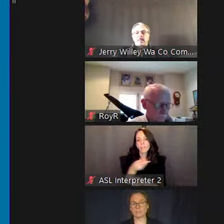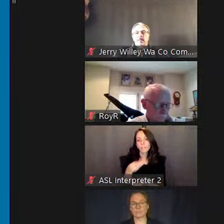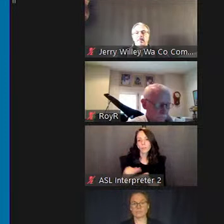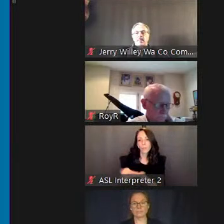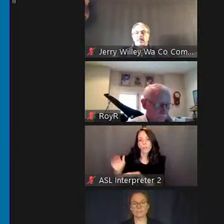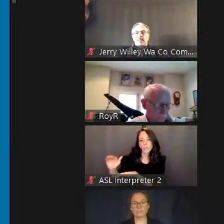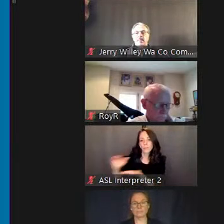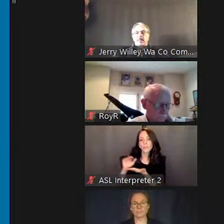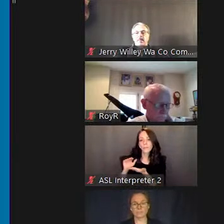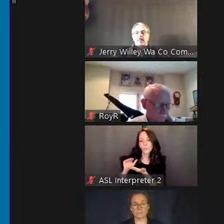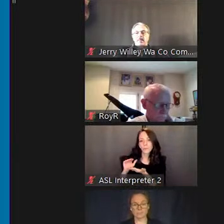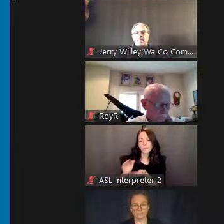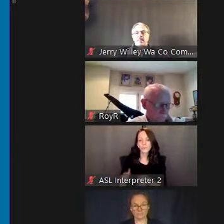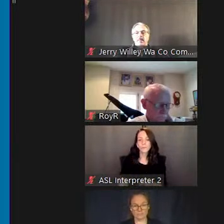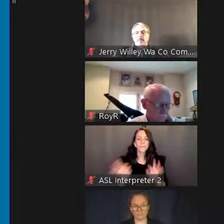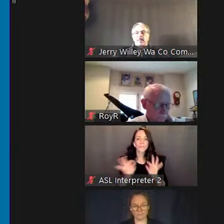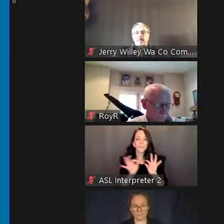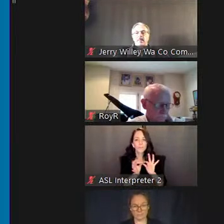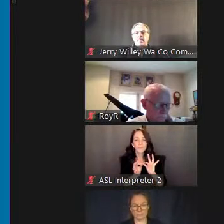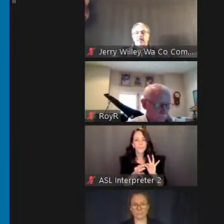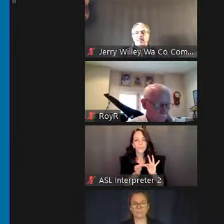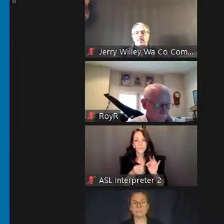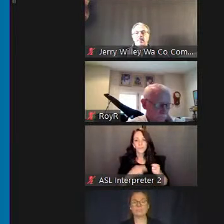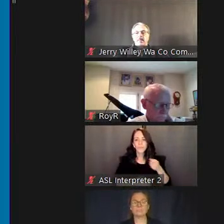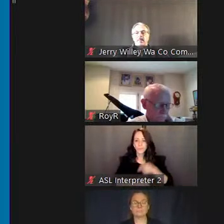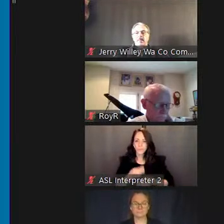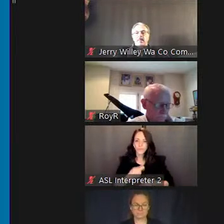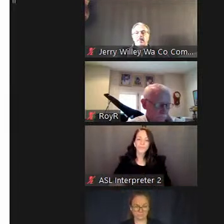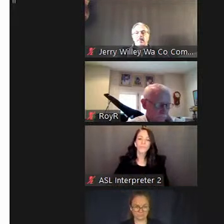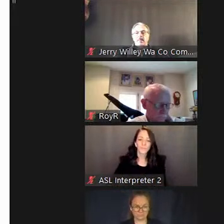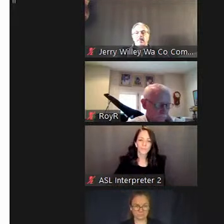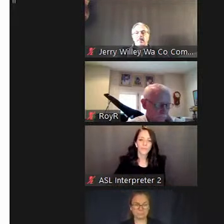government. Next slide, please.